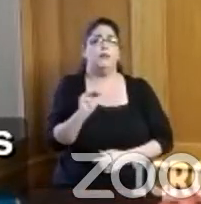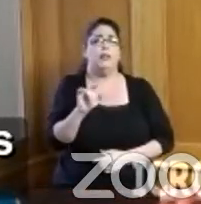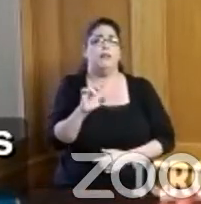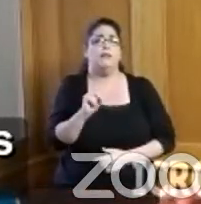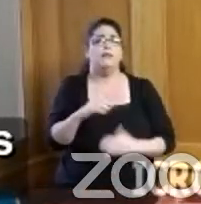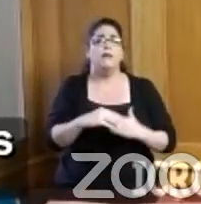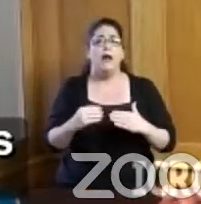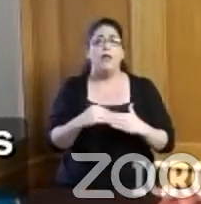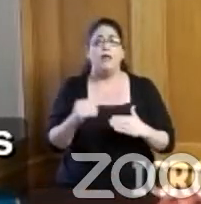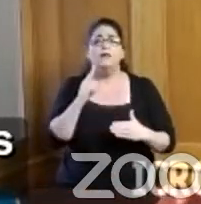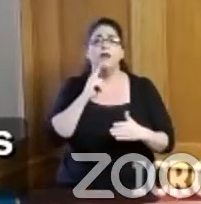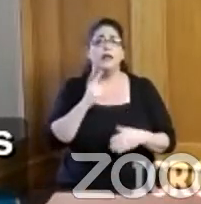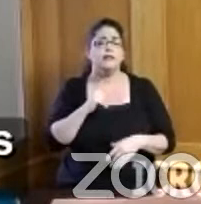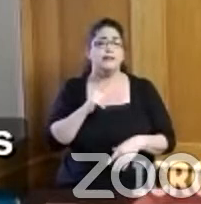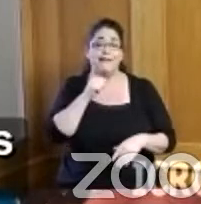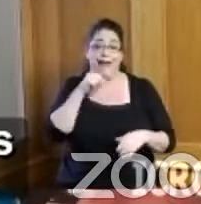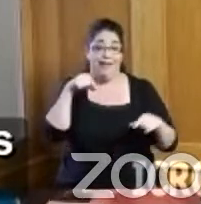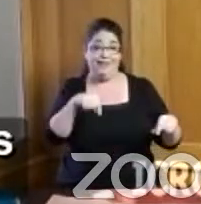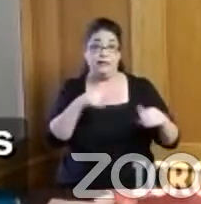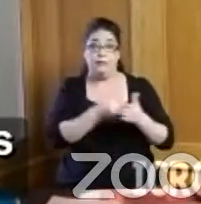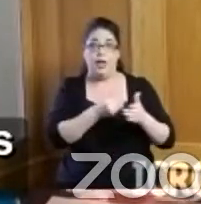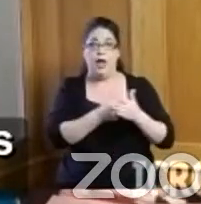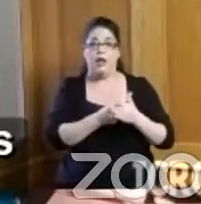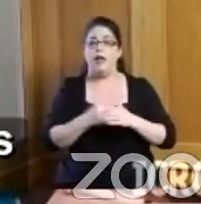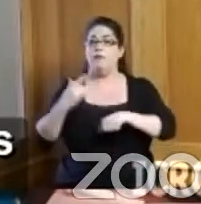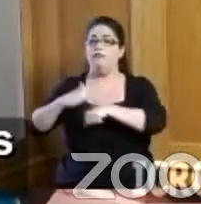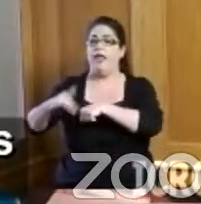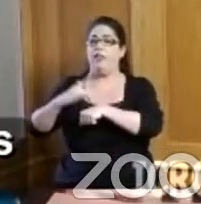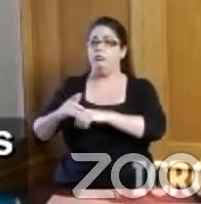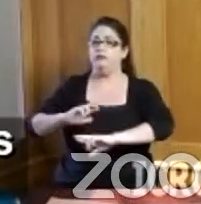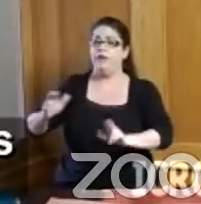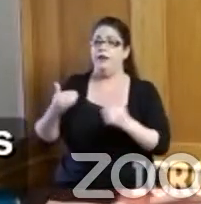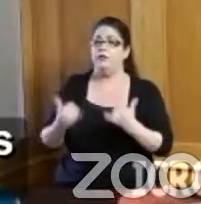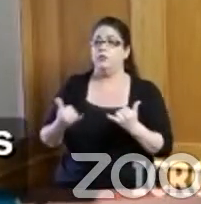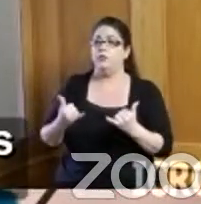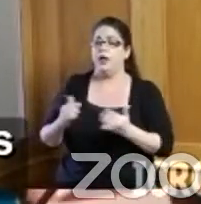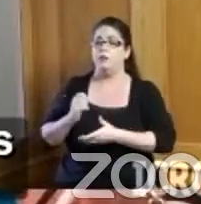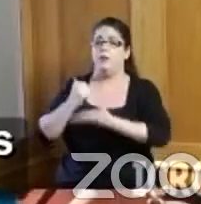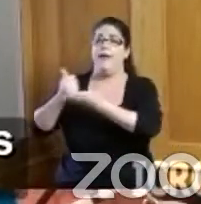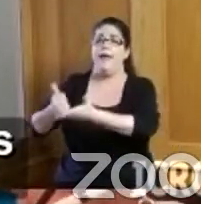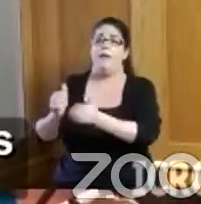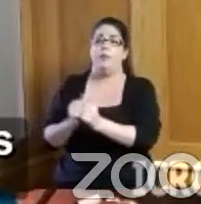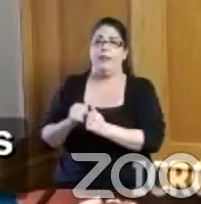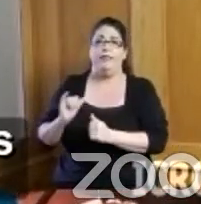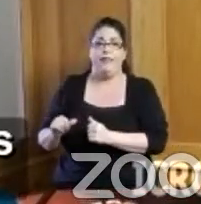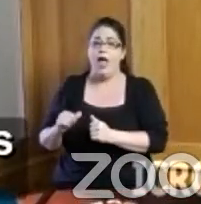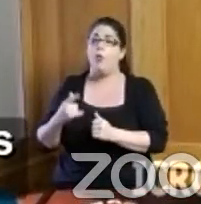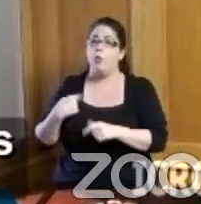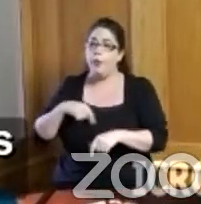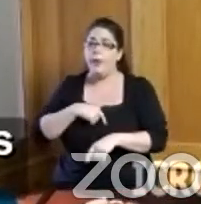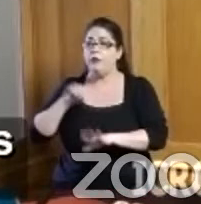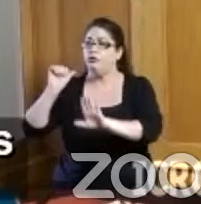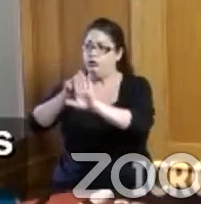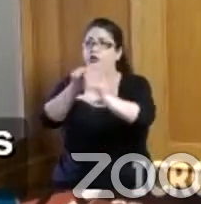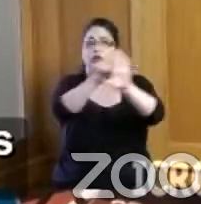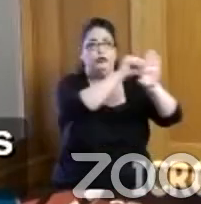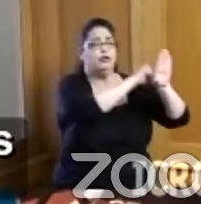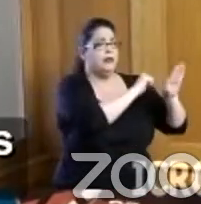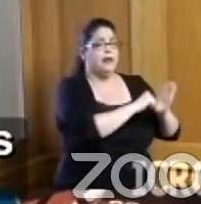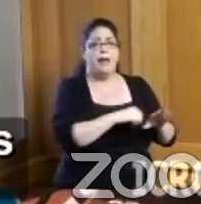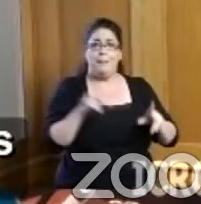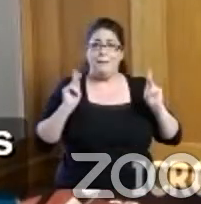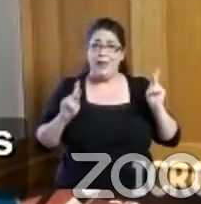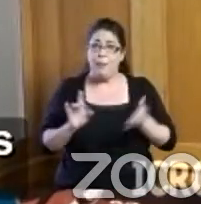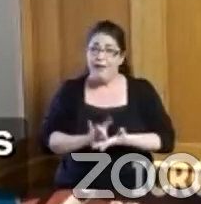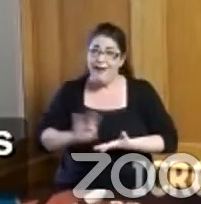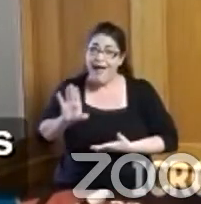of this that's currently available today, helping with rental assistance. And we're on the ground trying to get that. No one should be thrown out of